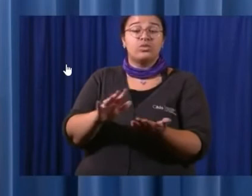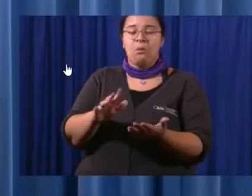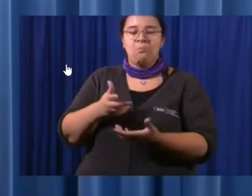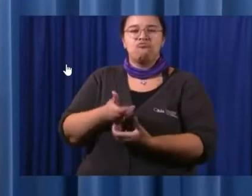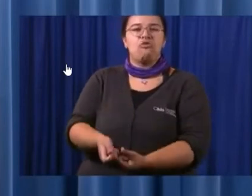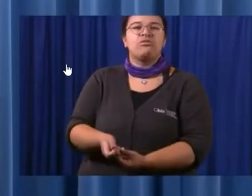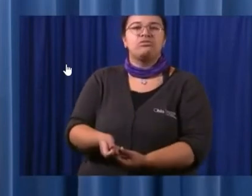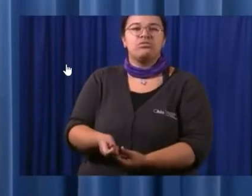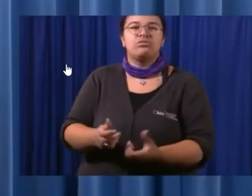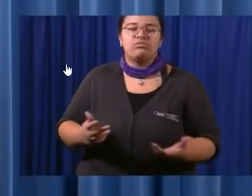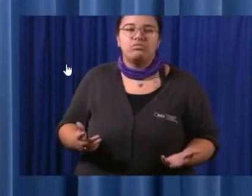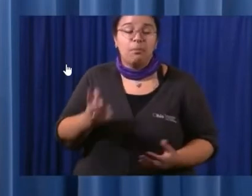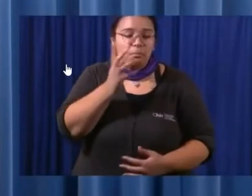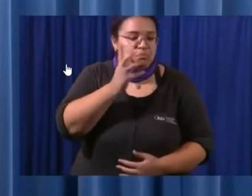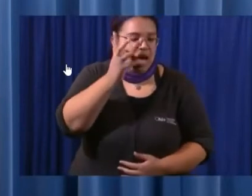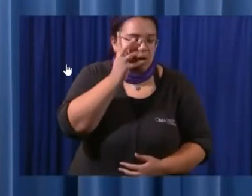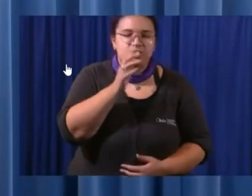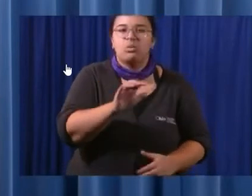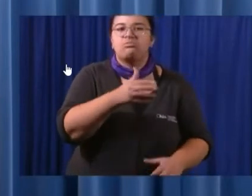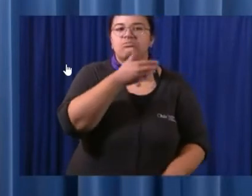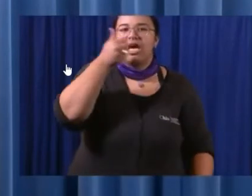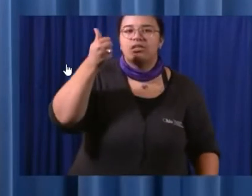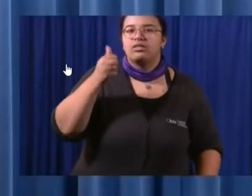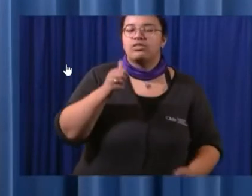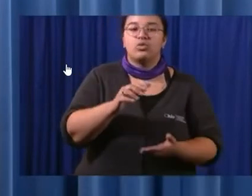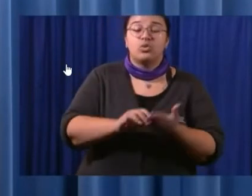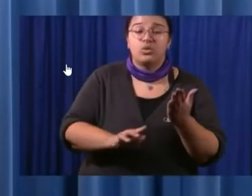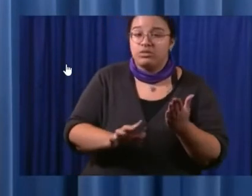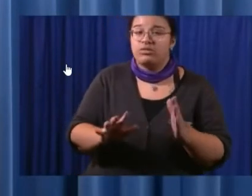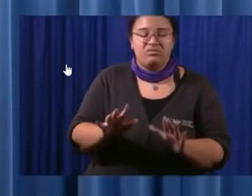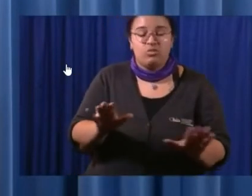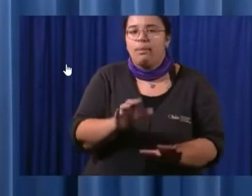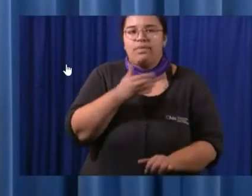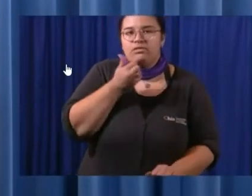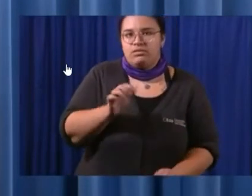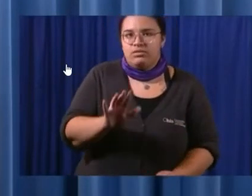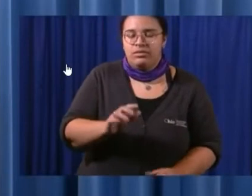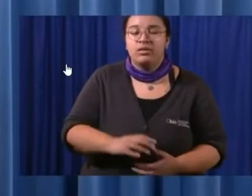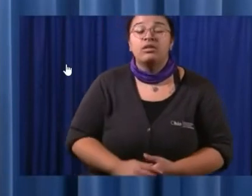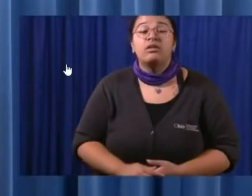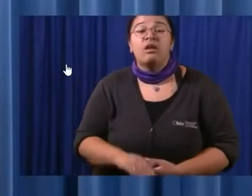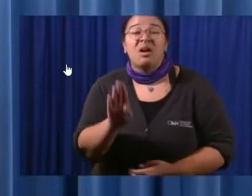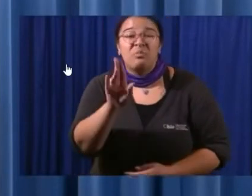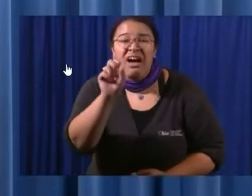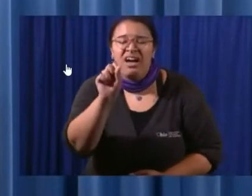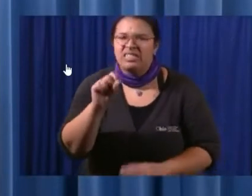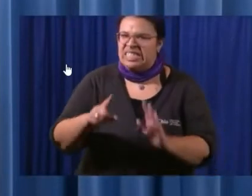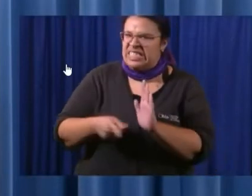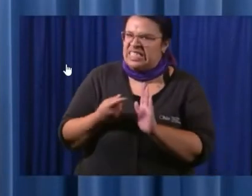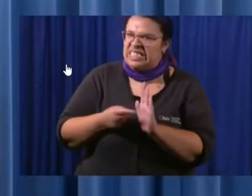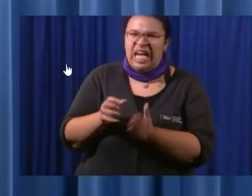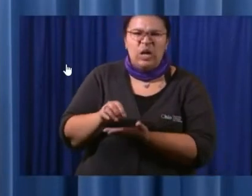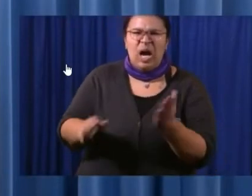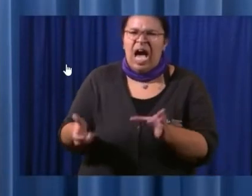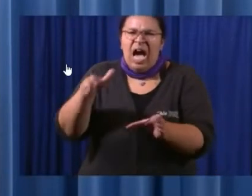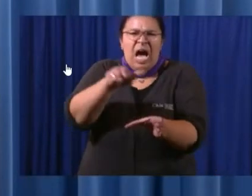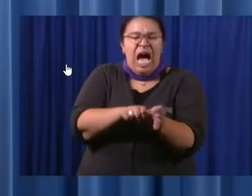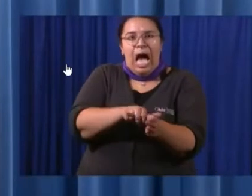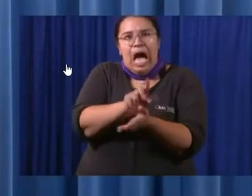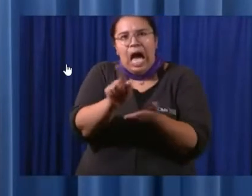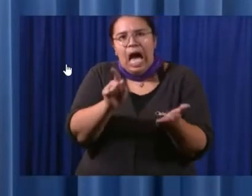Our grandkids, I think, were in for an hour. I've had kids in for an hour. It's an enclosed setting.